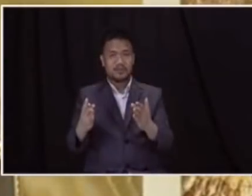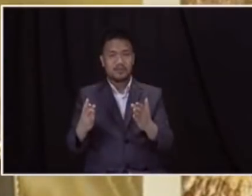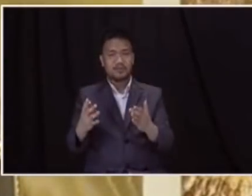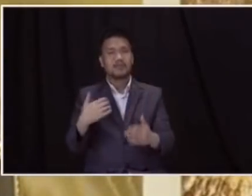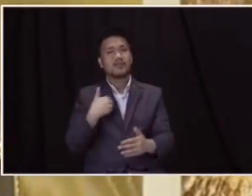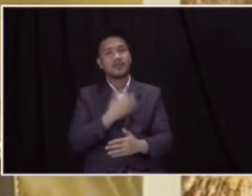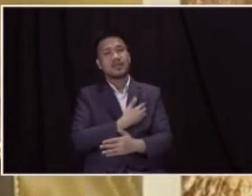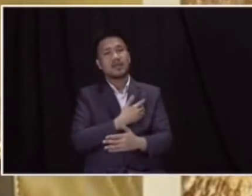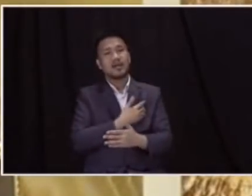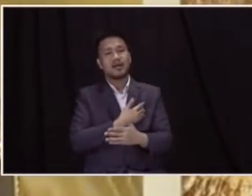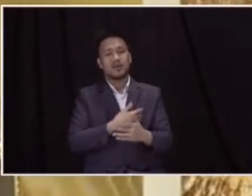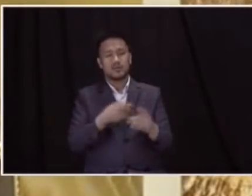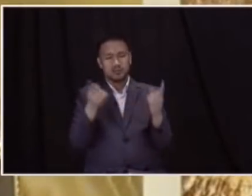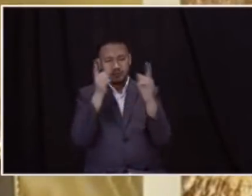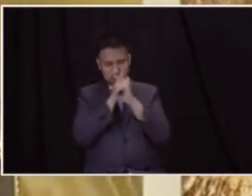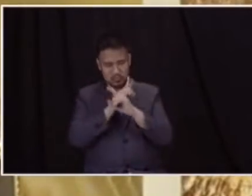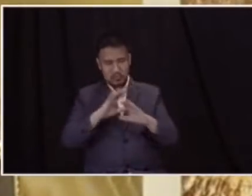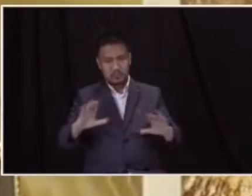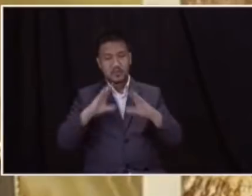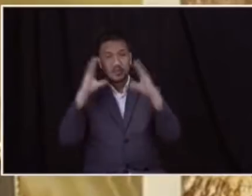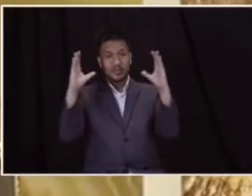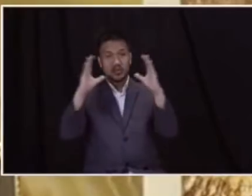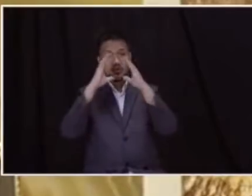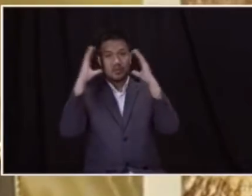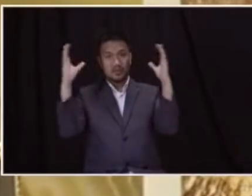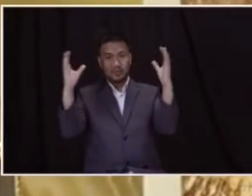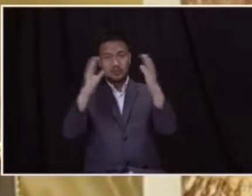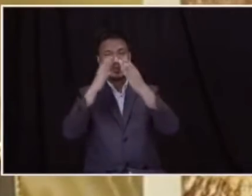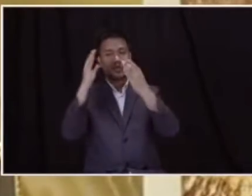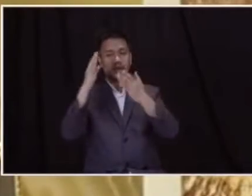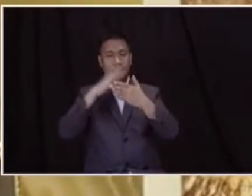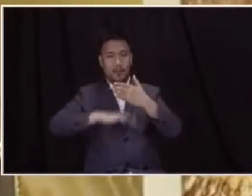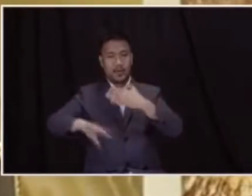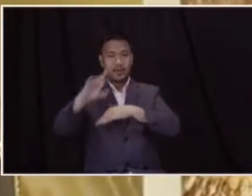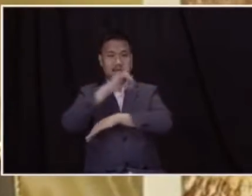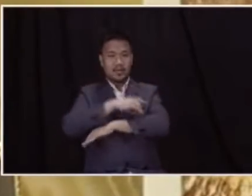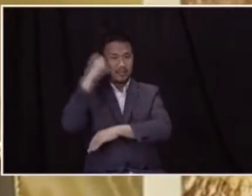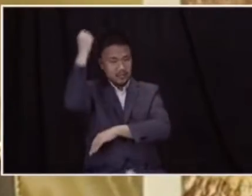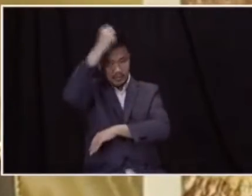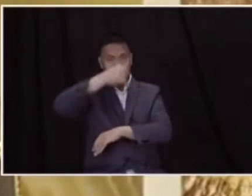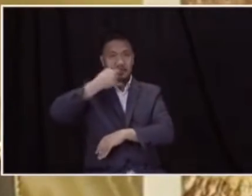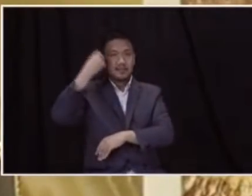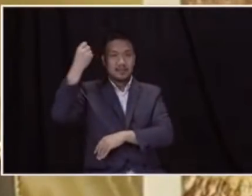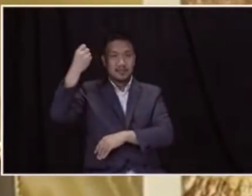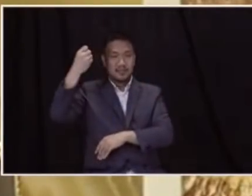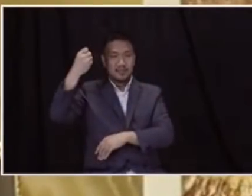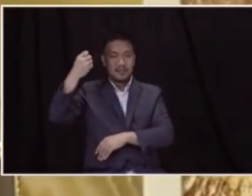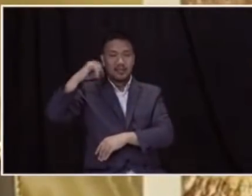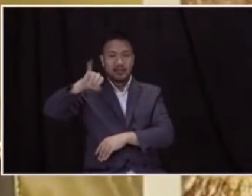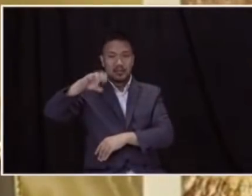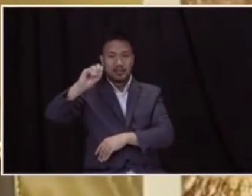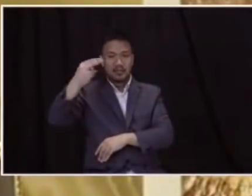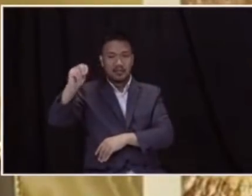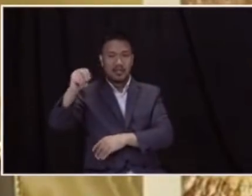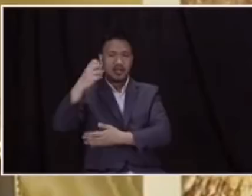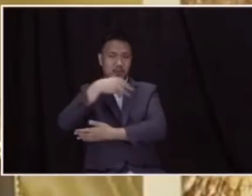Our solemn celebration of the birth of Saint John the Baptist sheds light on this